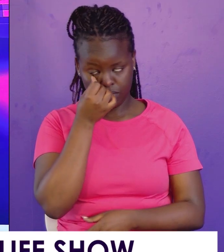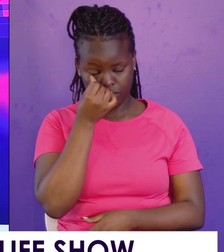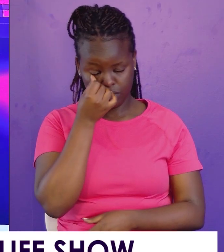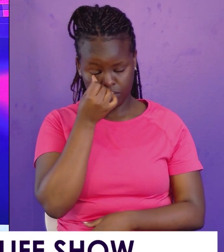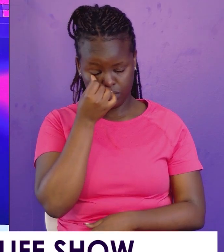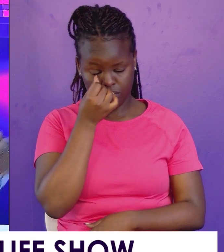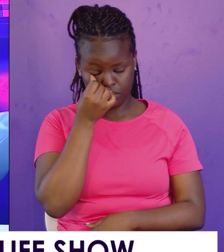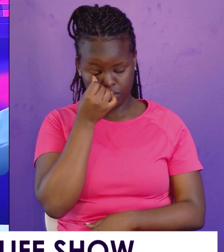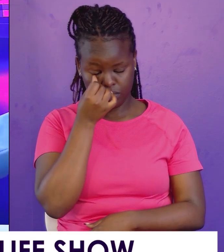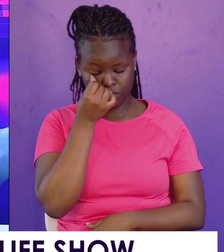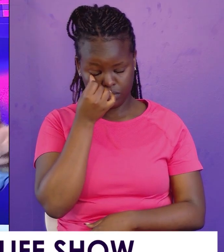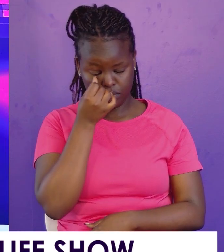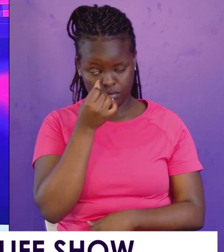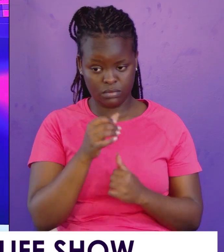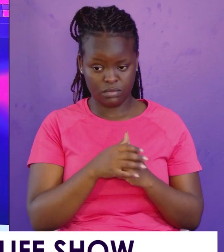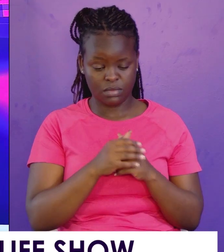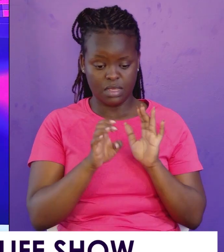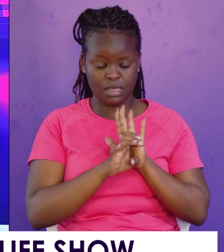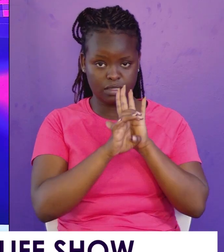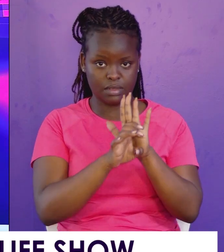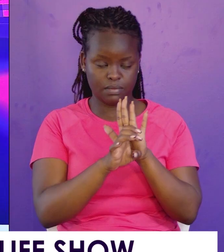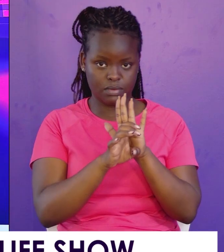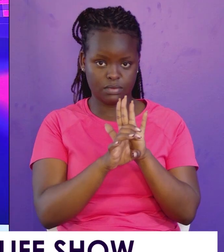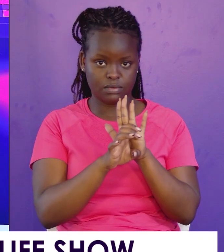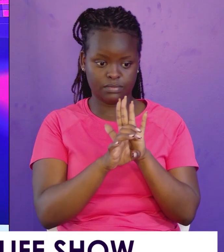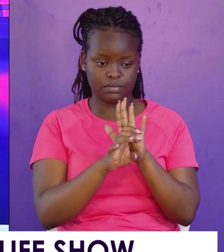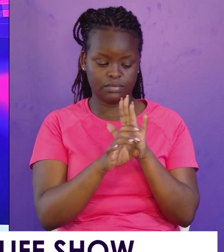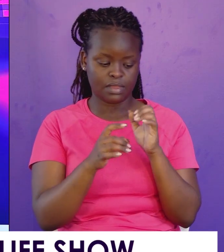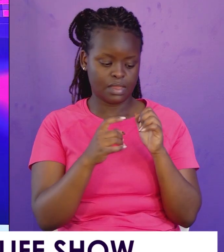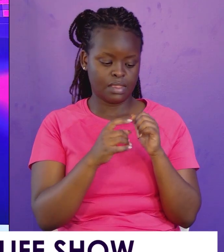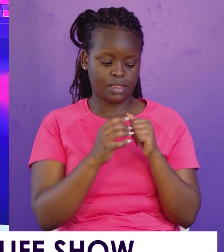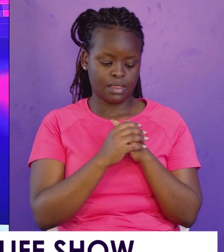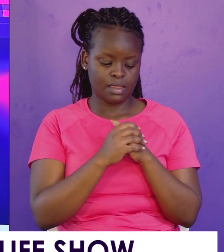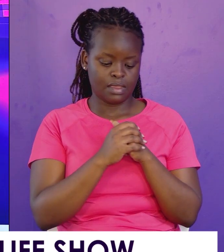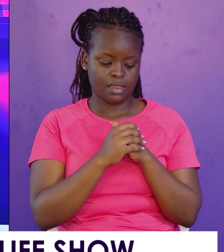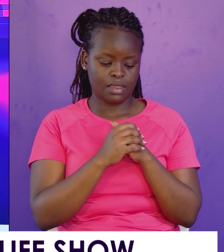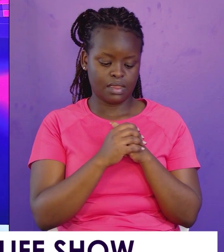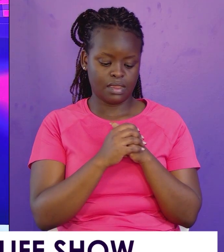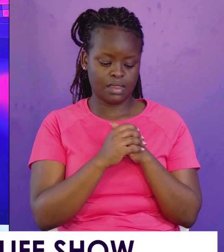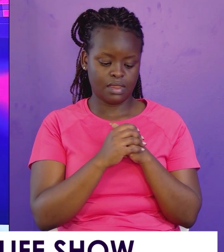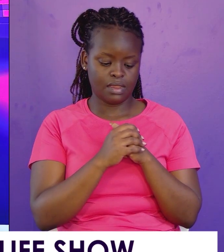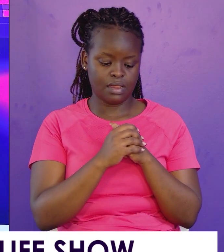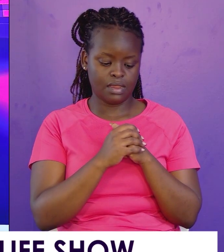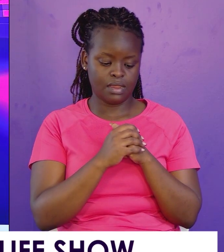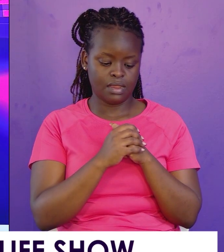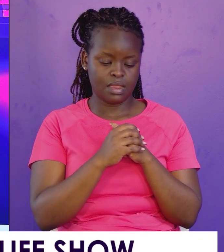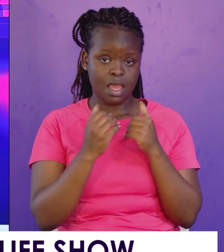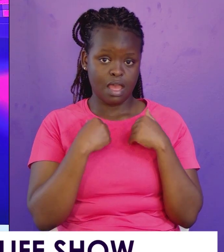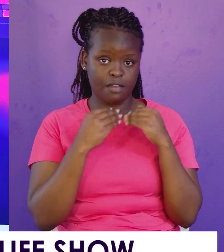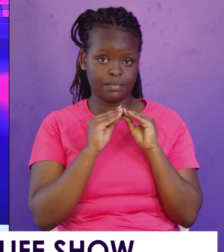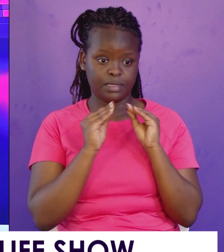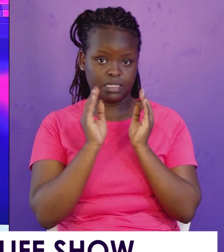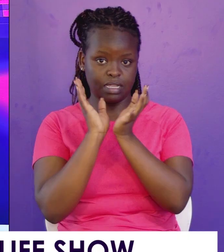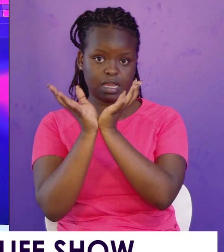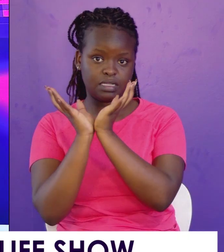stuff. Look at the example. NAC was having a meeting in Kasarani where they wanted to declare